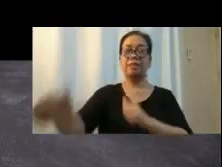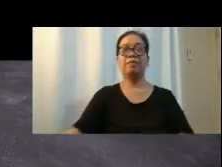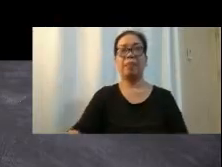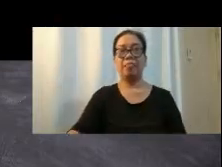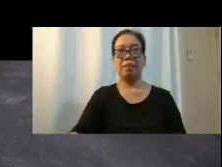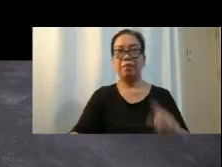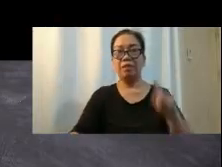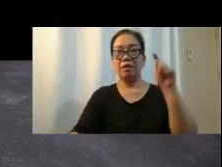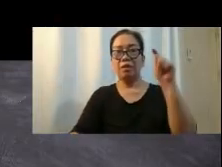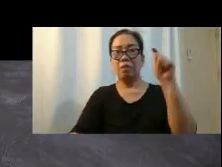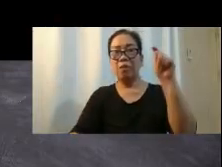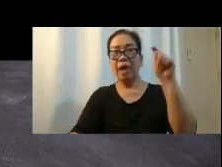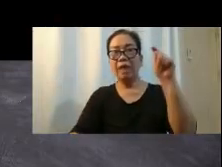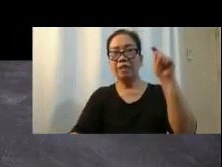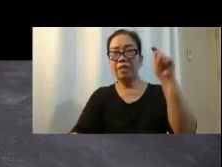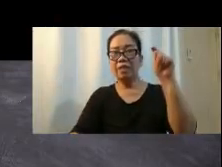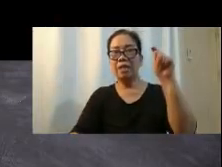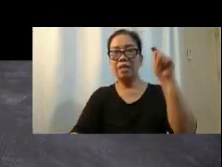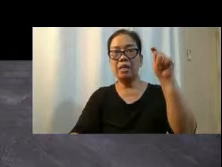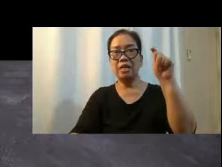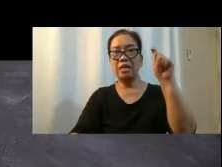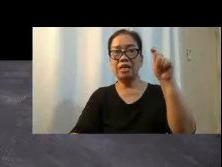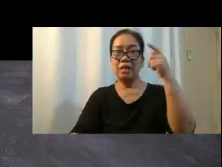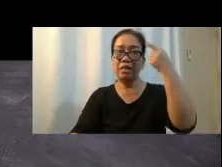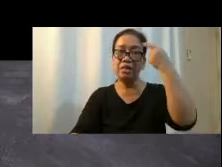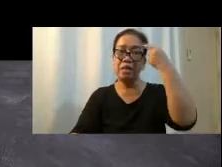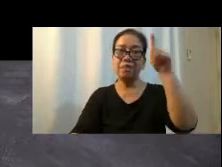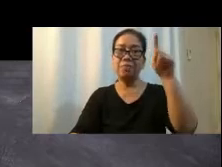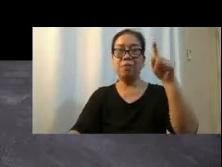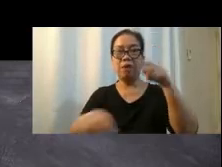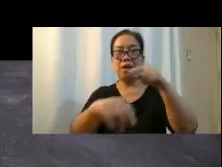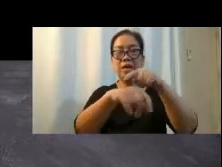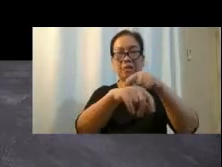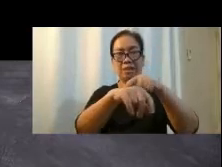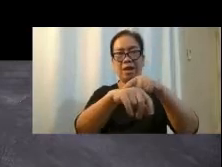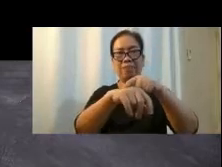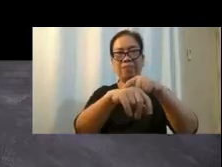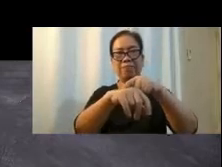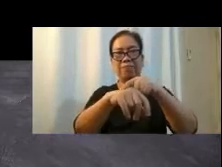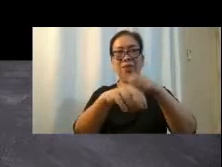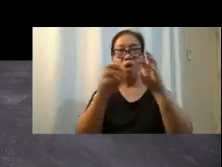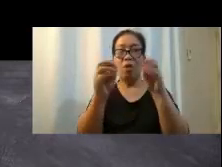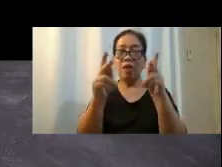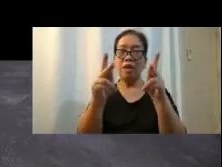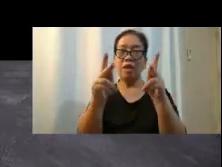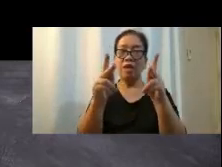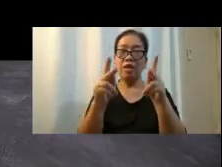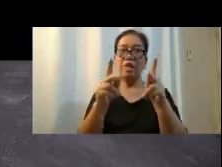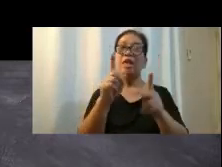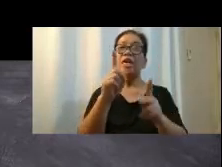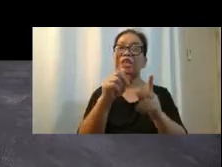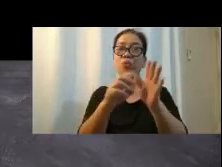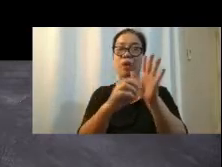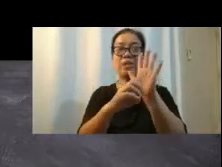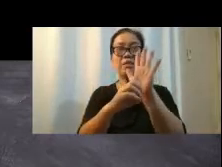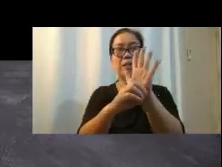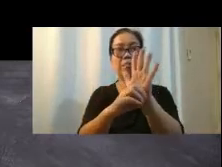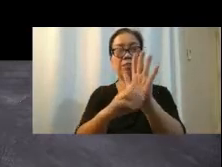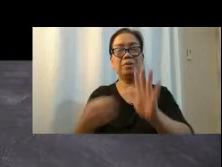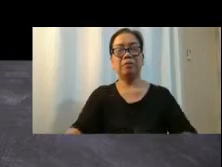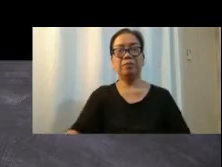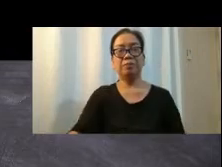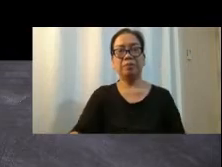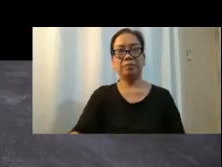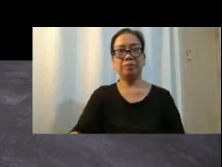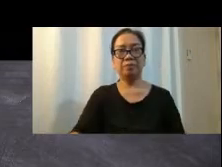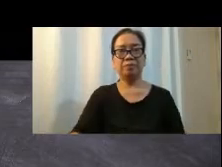distance, while T stands for time. Okay? Here's one